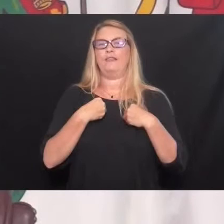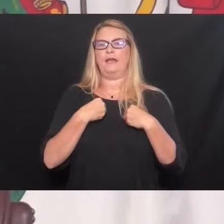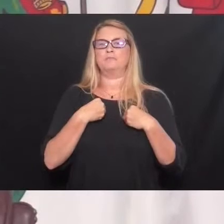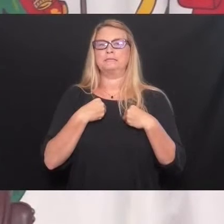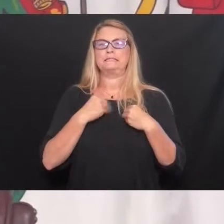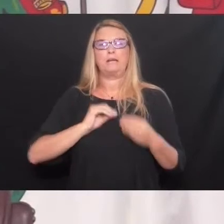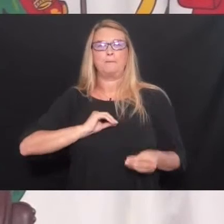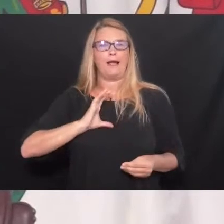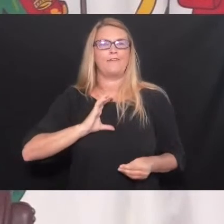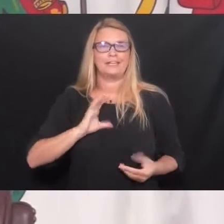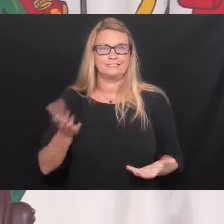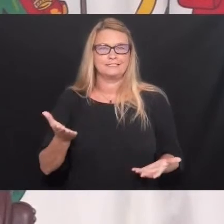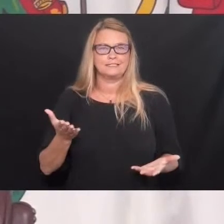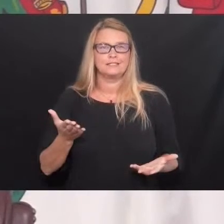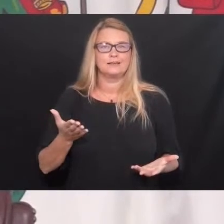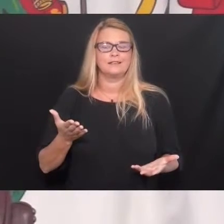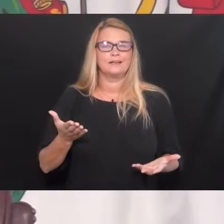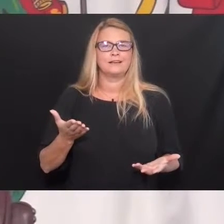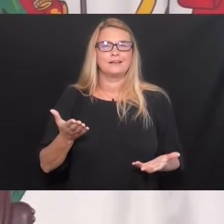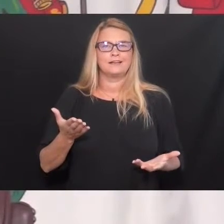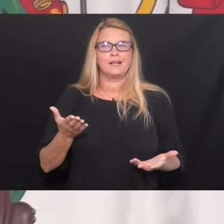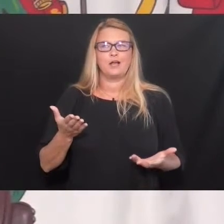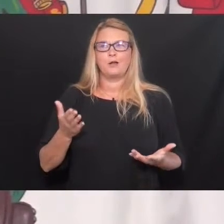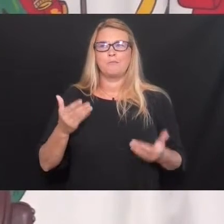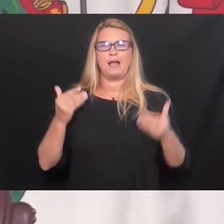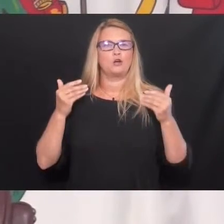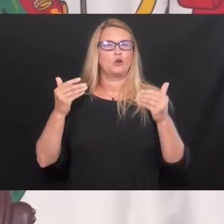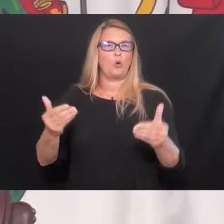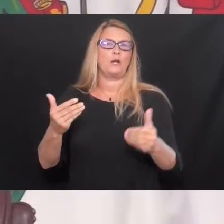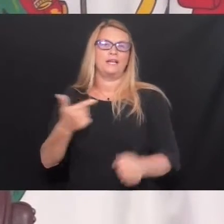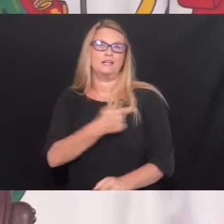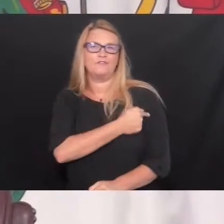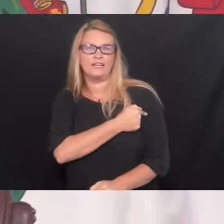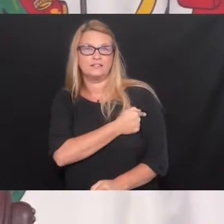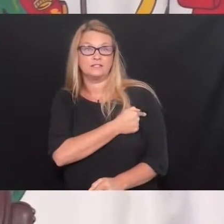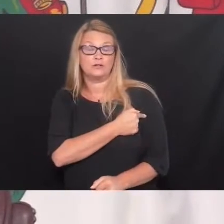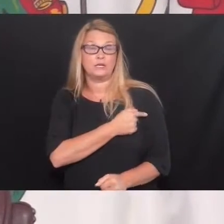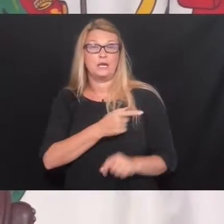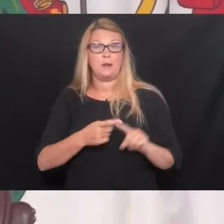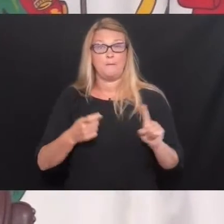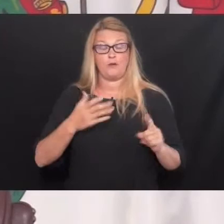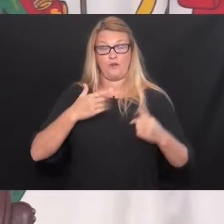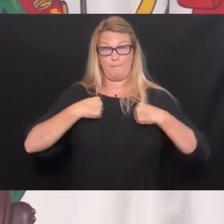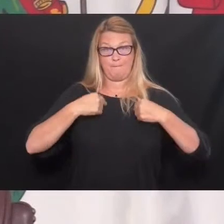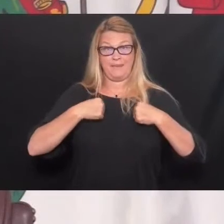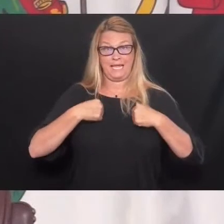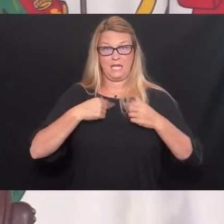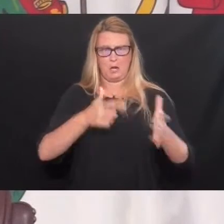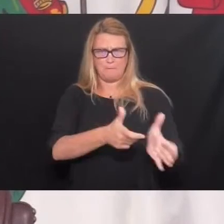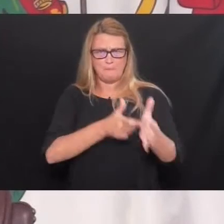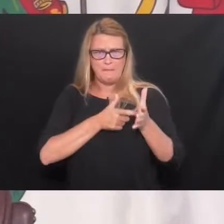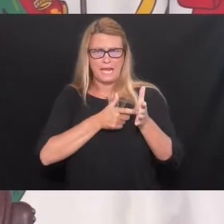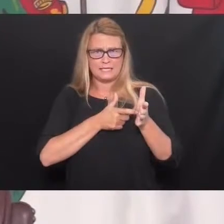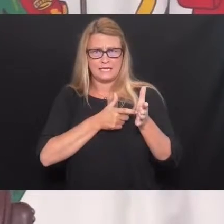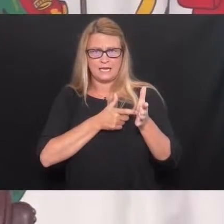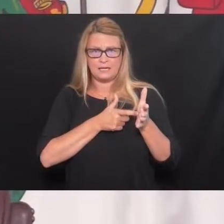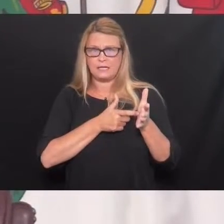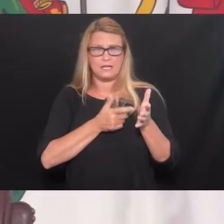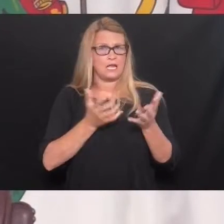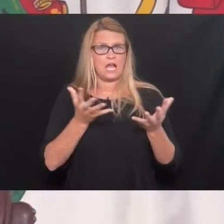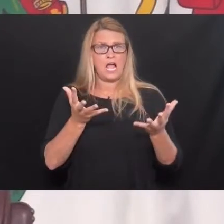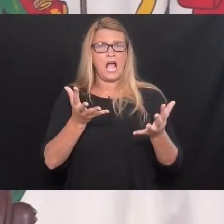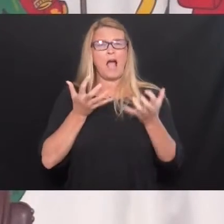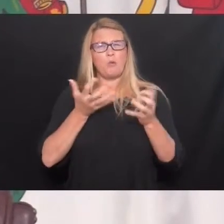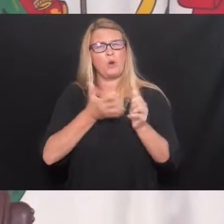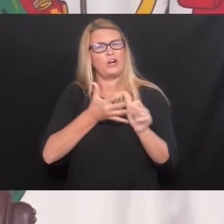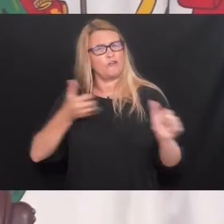or maybe makes them feel better about going on and getting vaccinated and everything. From my standpoint, as far as the mandates, I want us to stay away